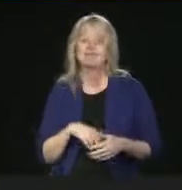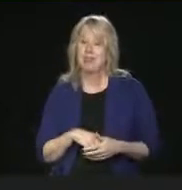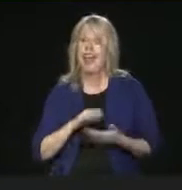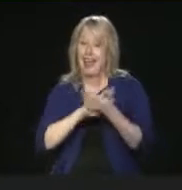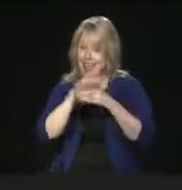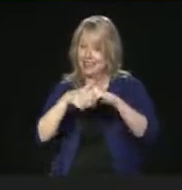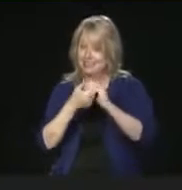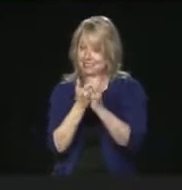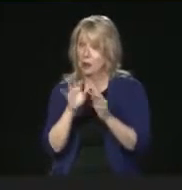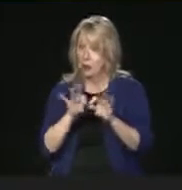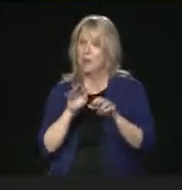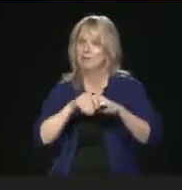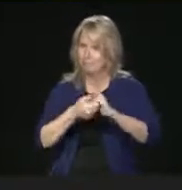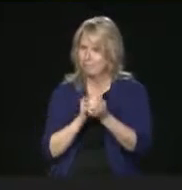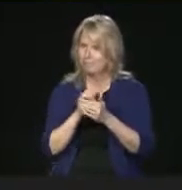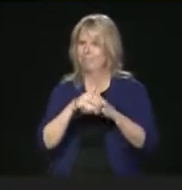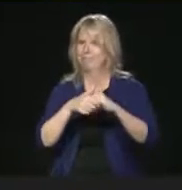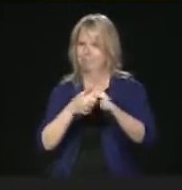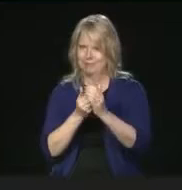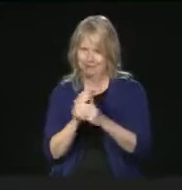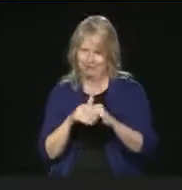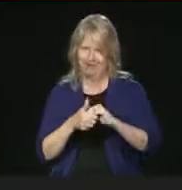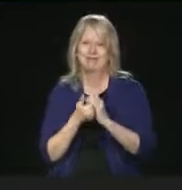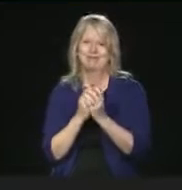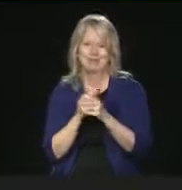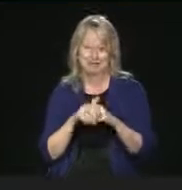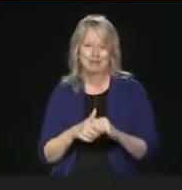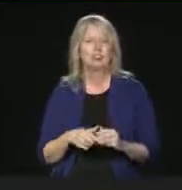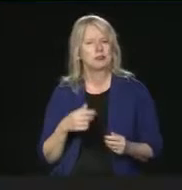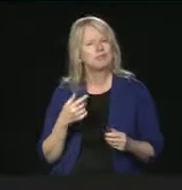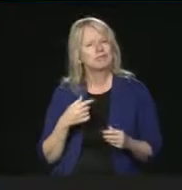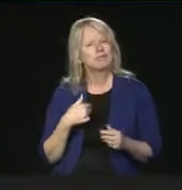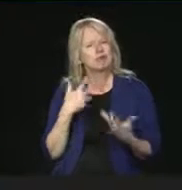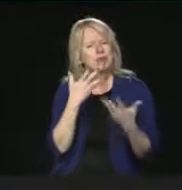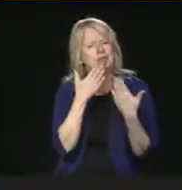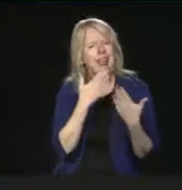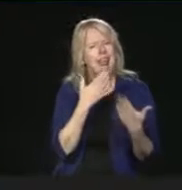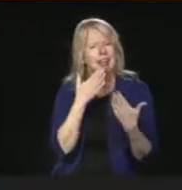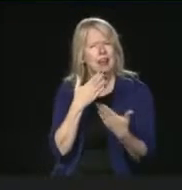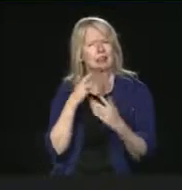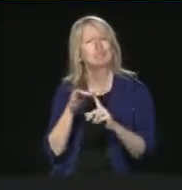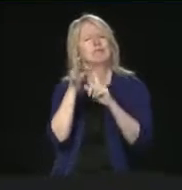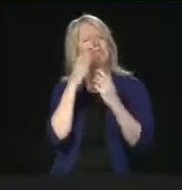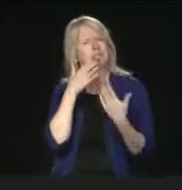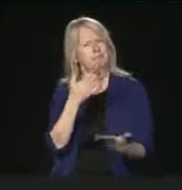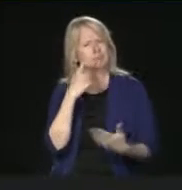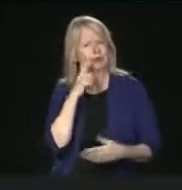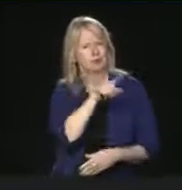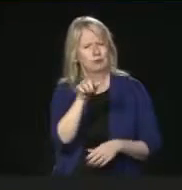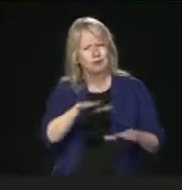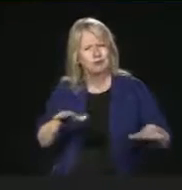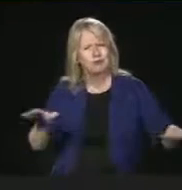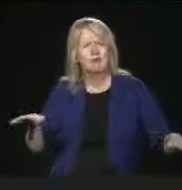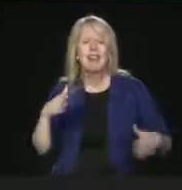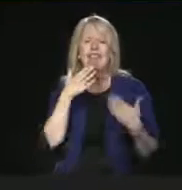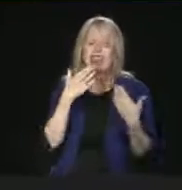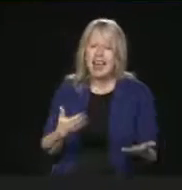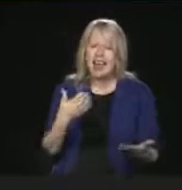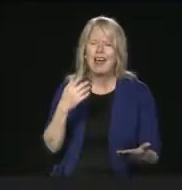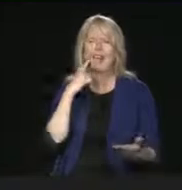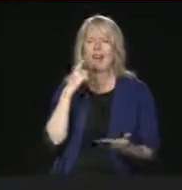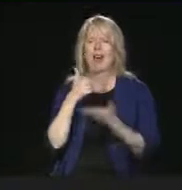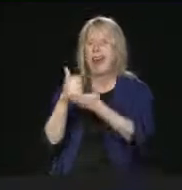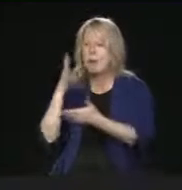So, a special thanks to all you kids. Thank you for helping your parents work from home,